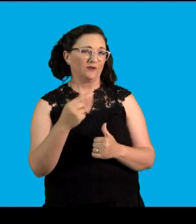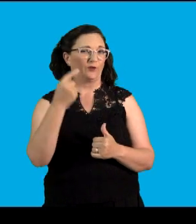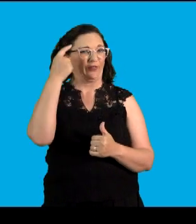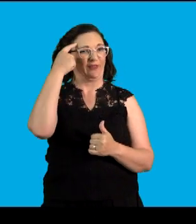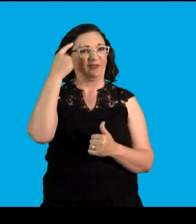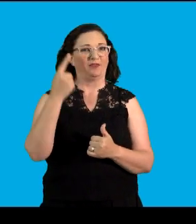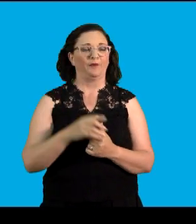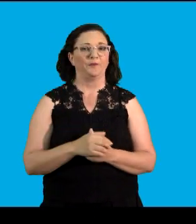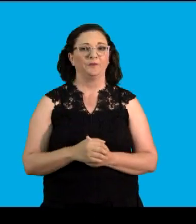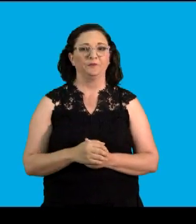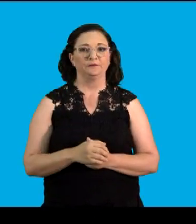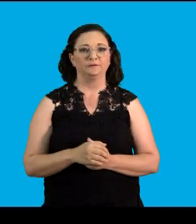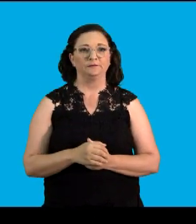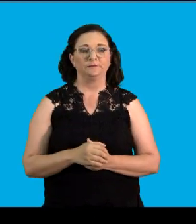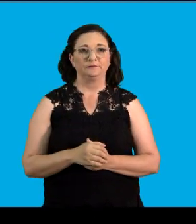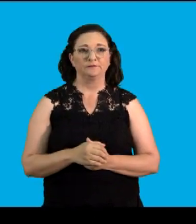correct answer?